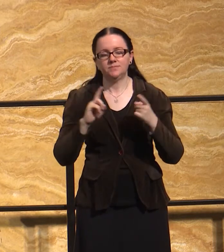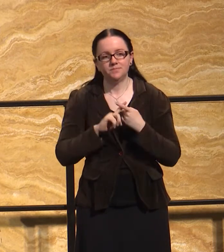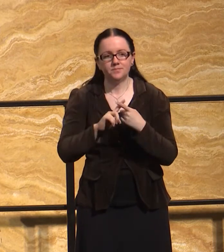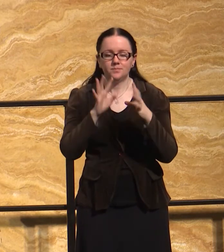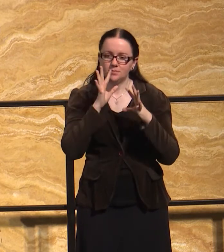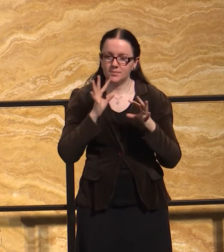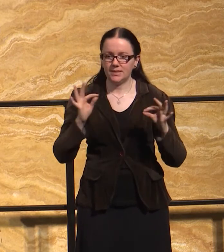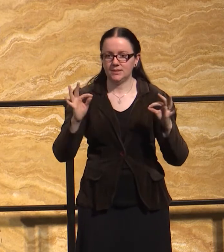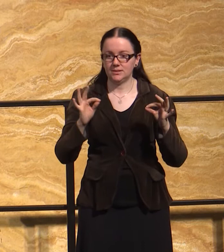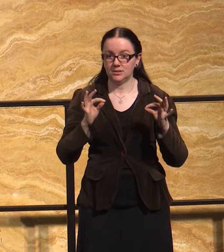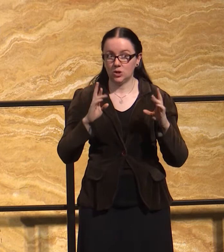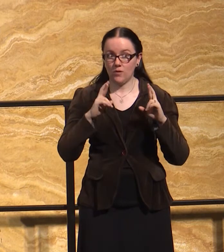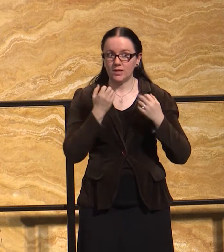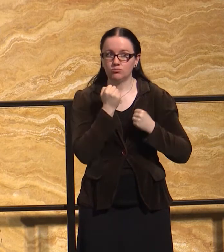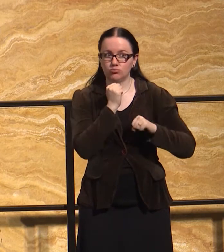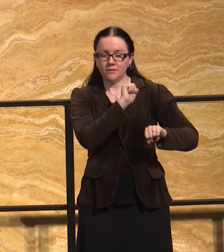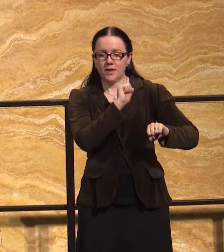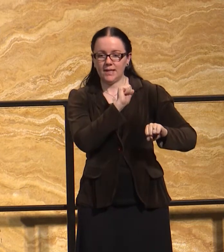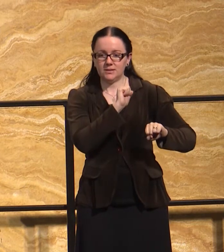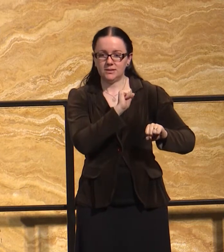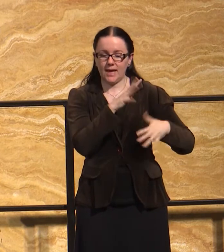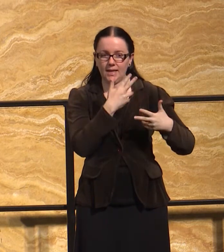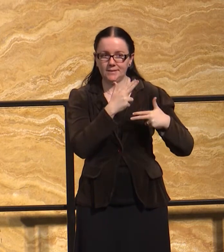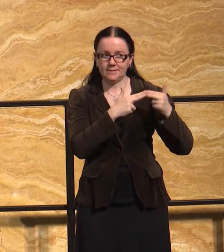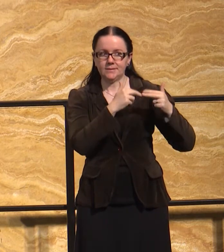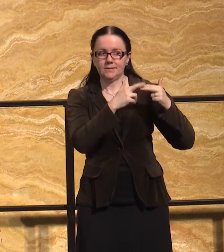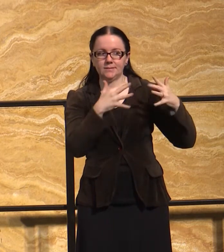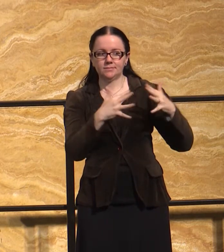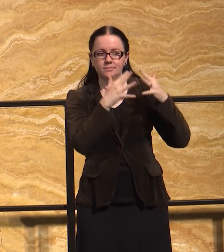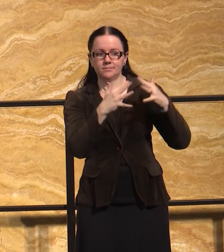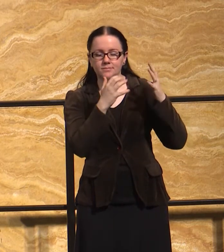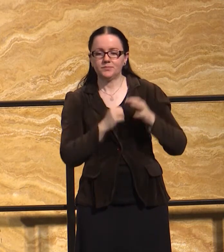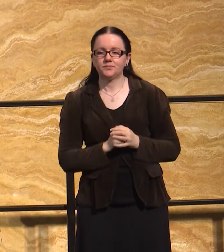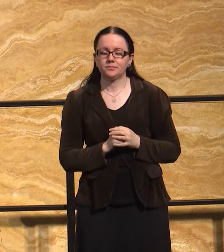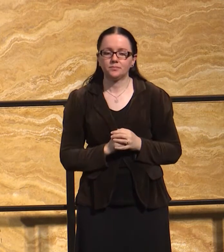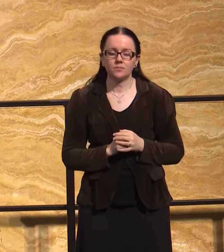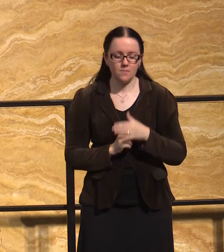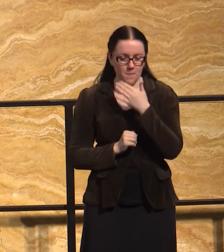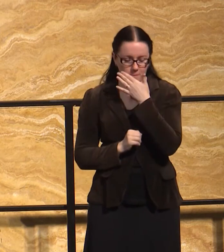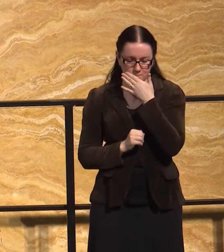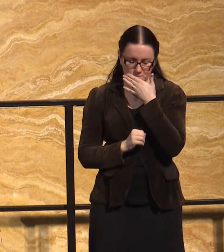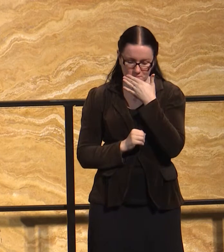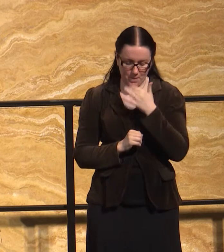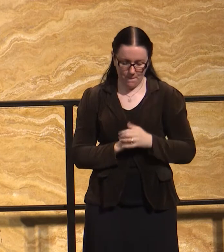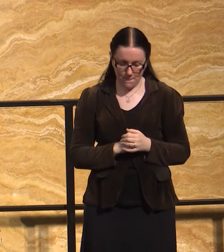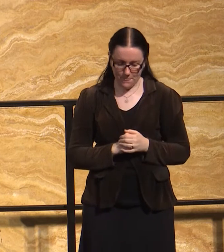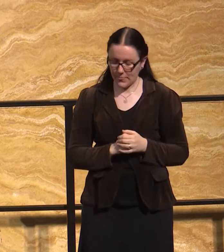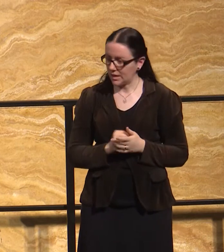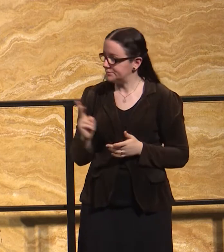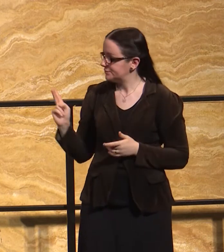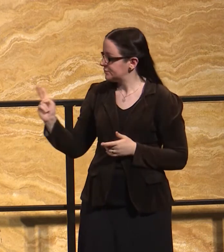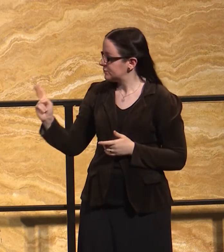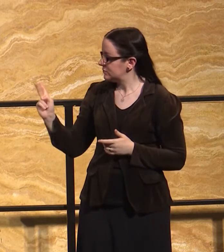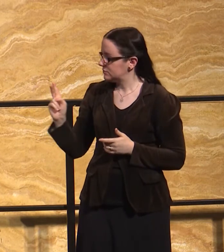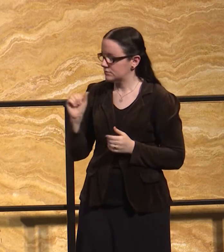and hopefully for preventing the escalations of conflicts and tensions. So we have here with us two